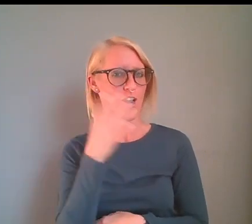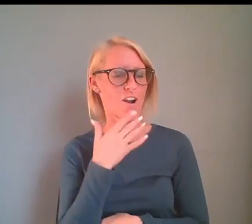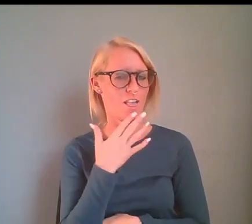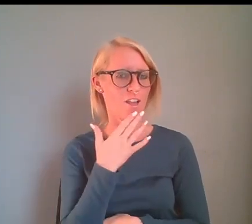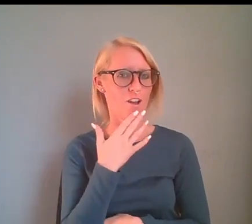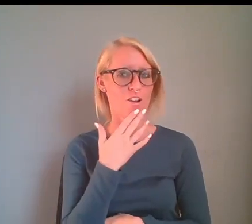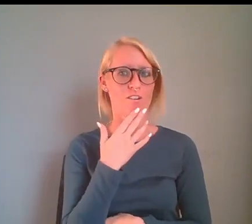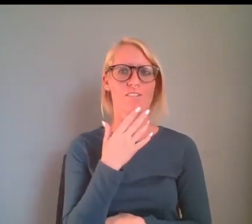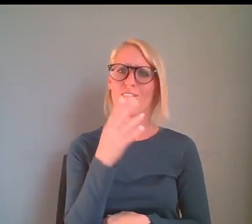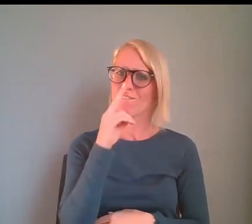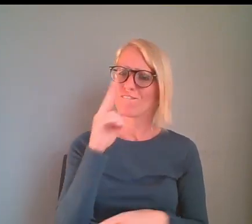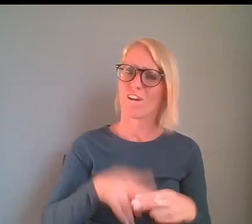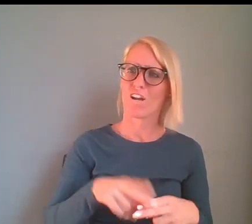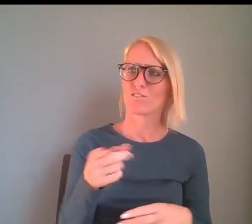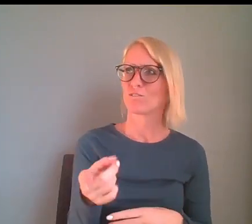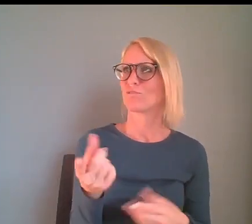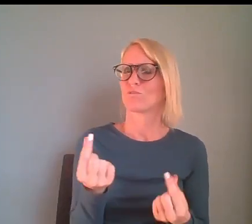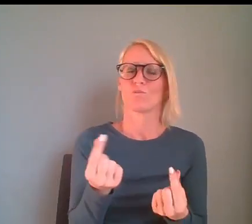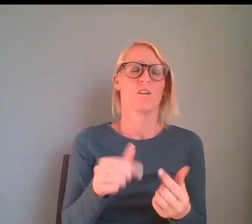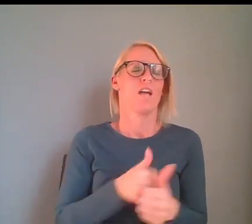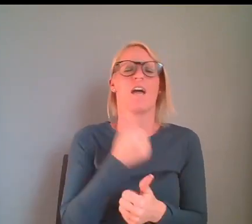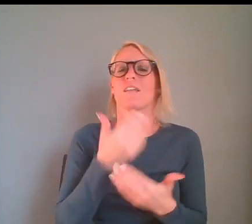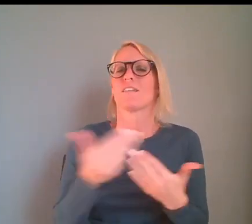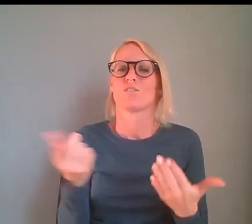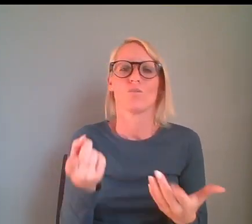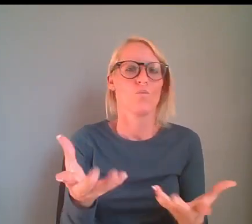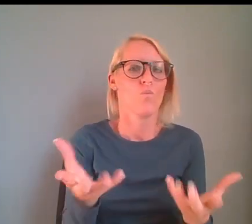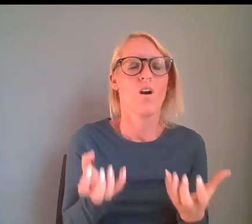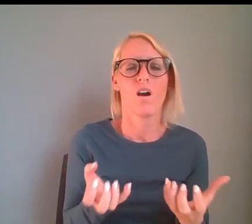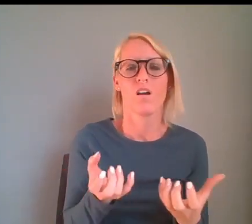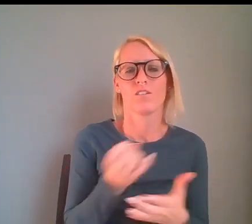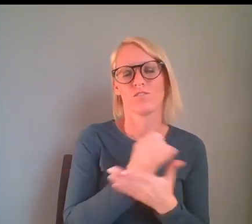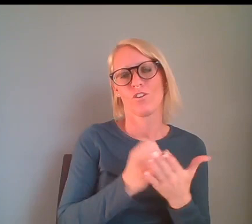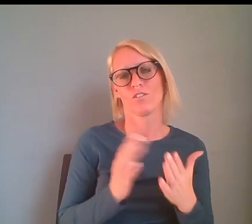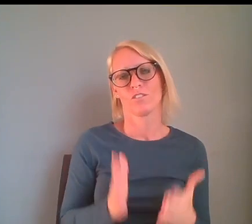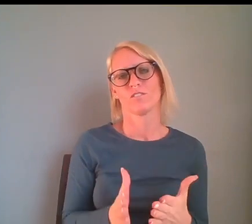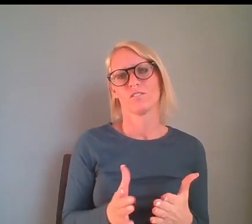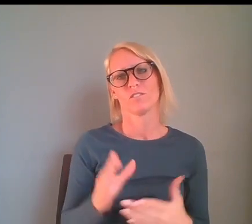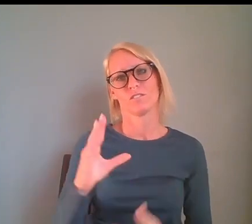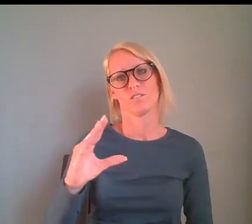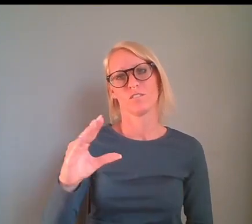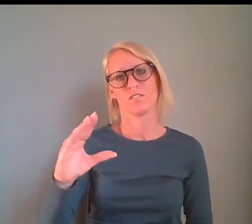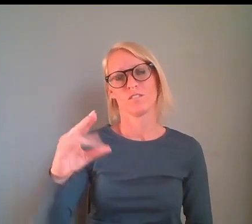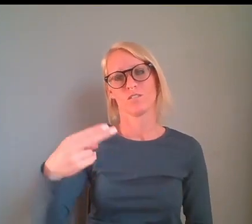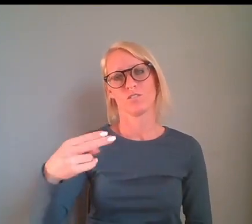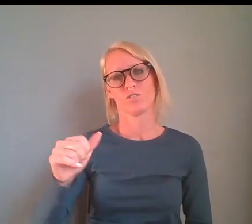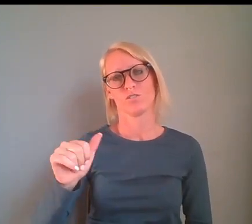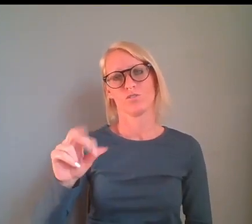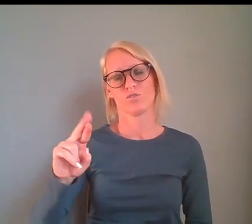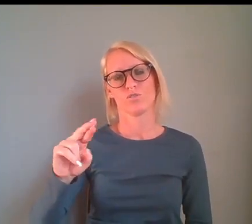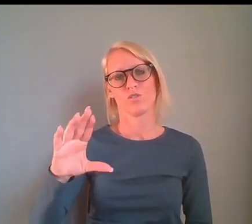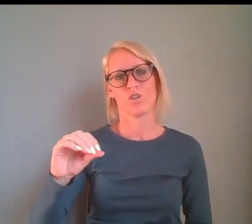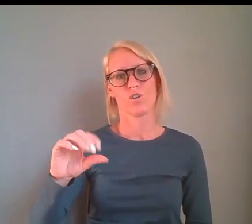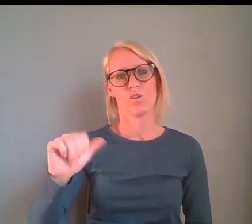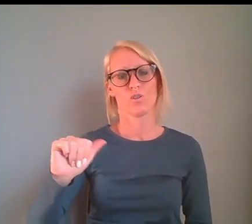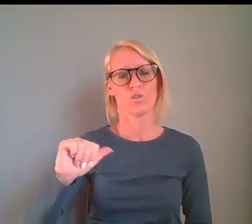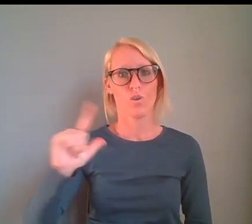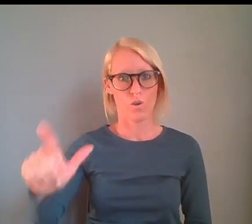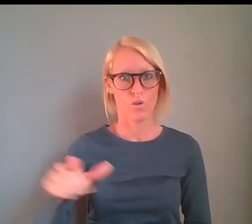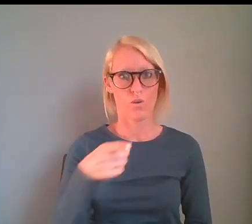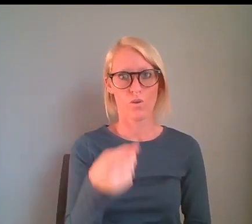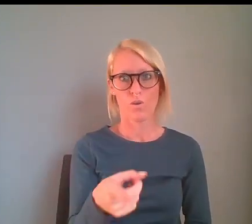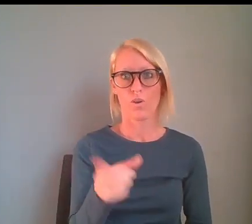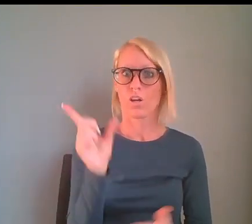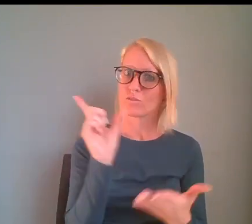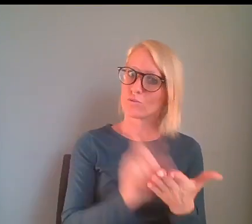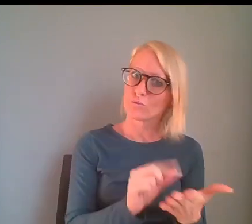artist. And so this is a big charcoal drawing I did, and I love to draw on newsprint and cardboard. And so when